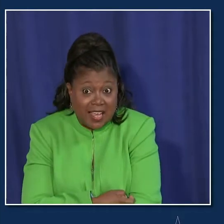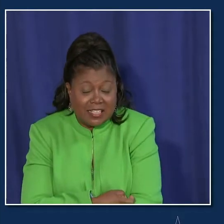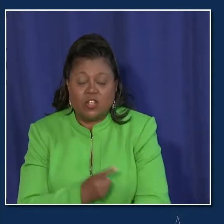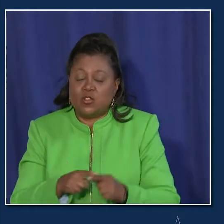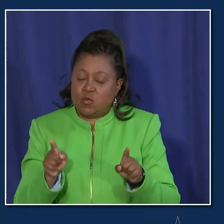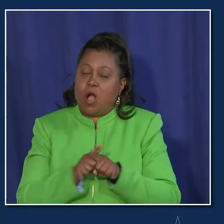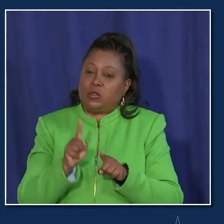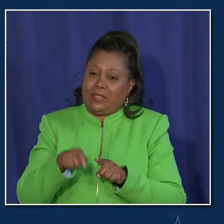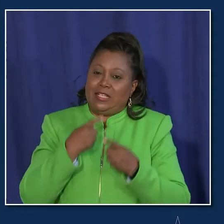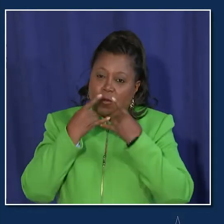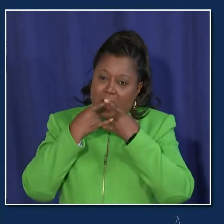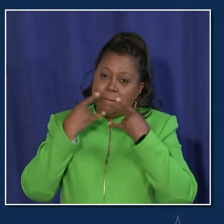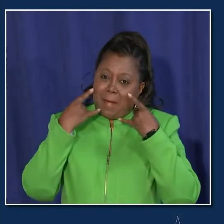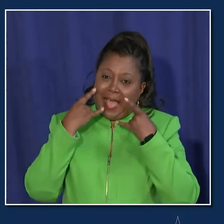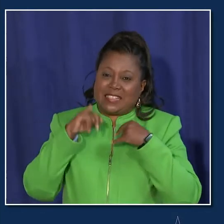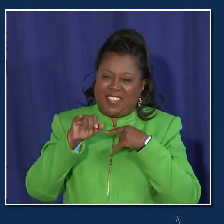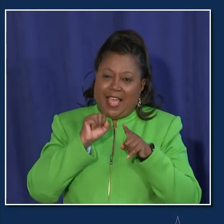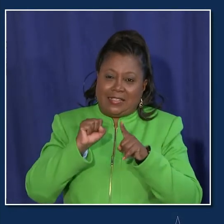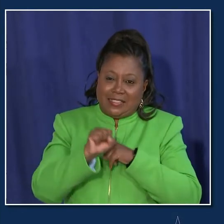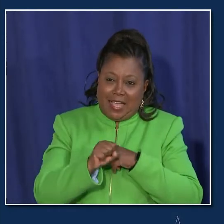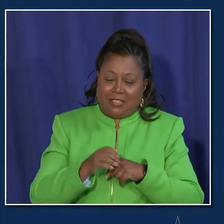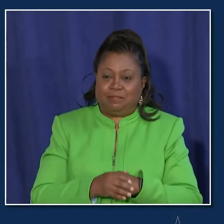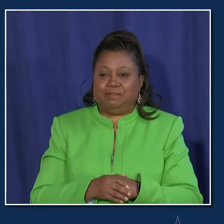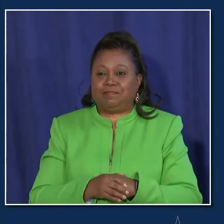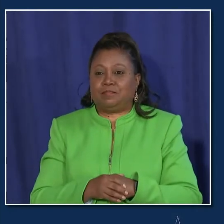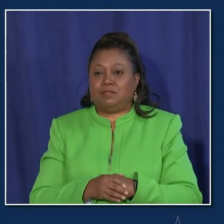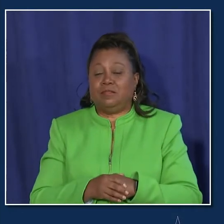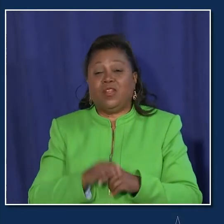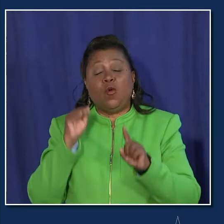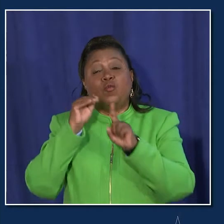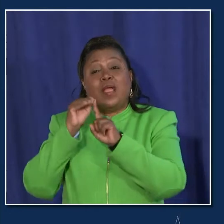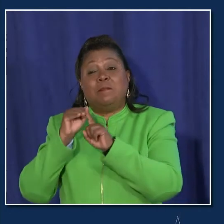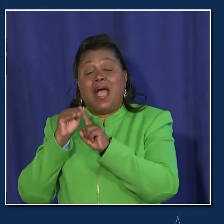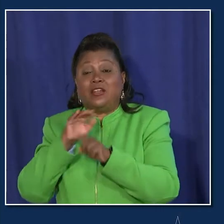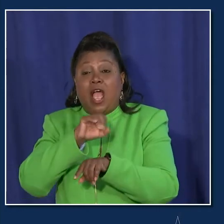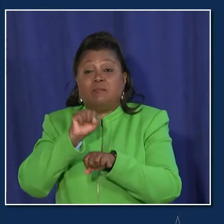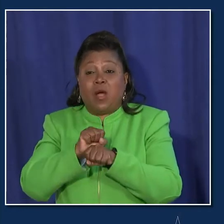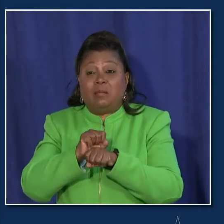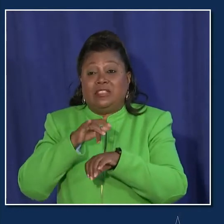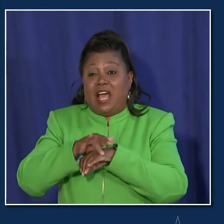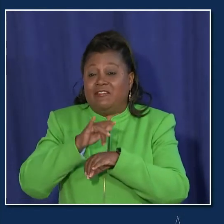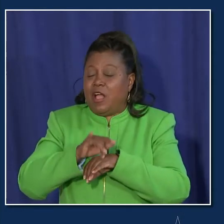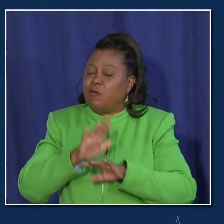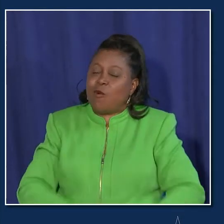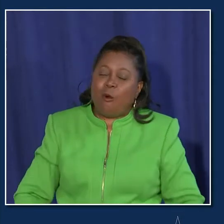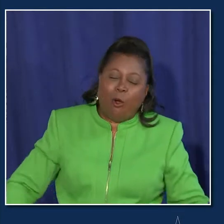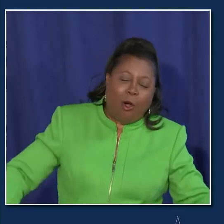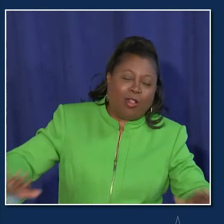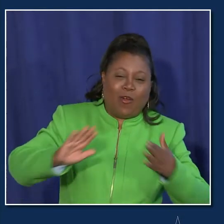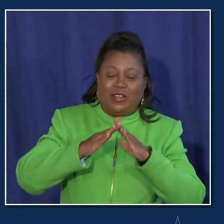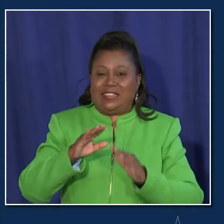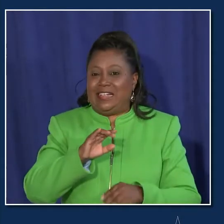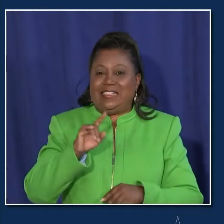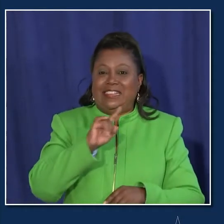you also need to wear a mask in that setting. A reminder, appointments are available all over the city,